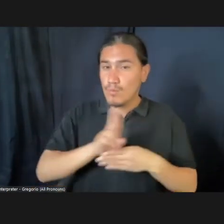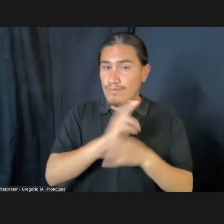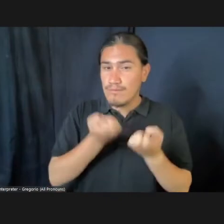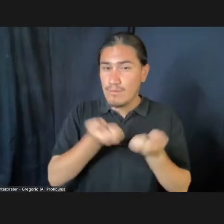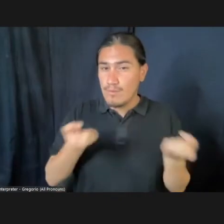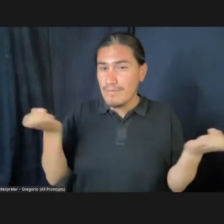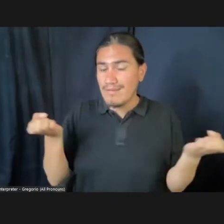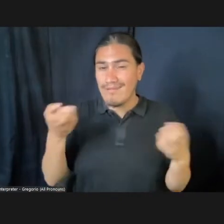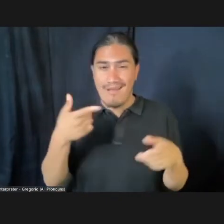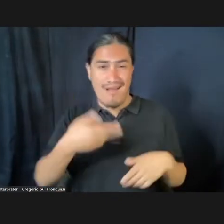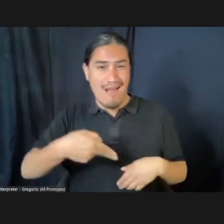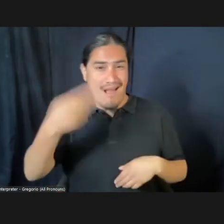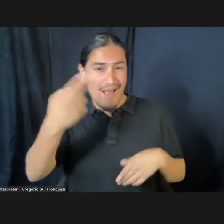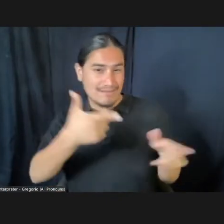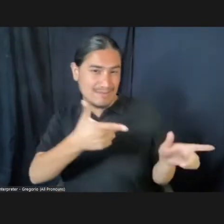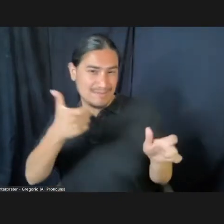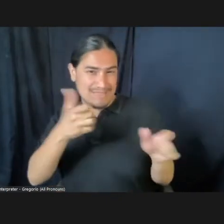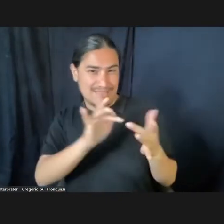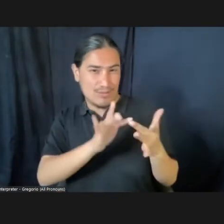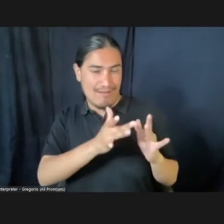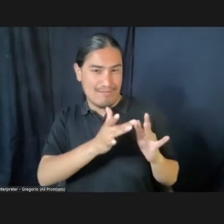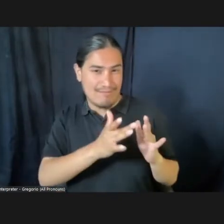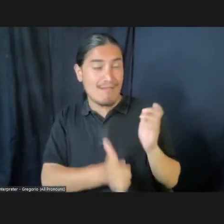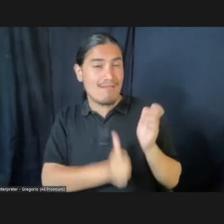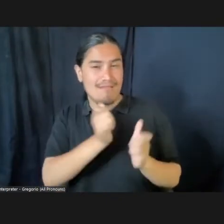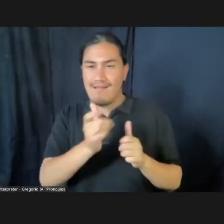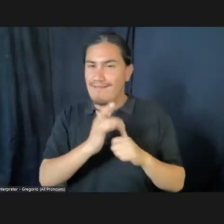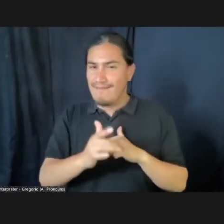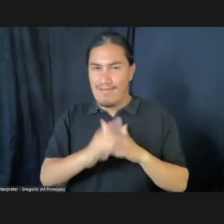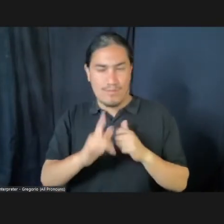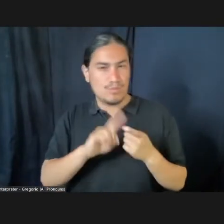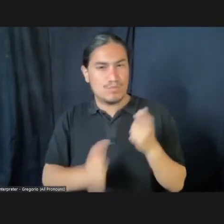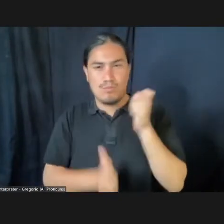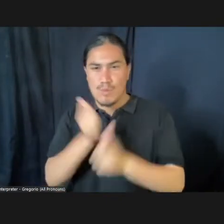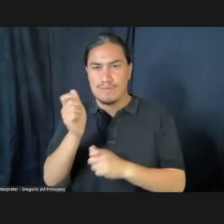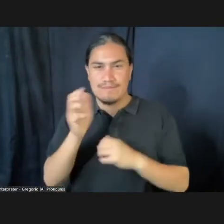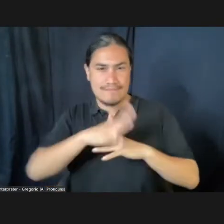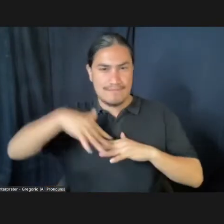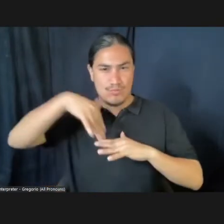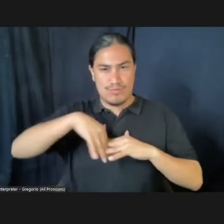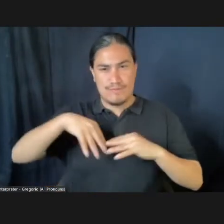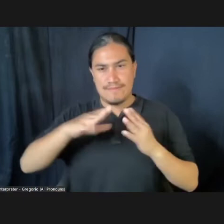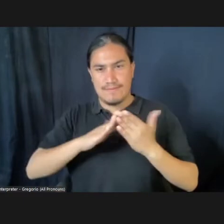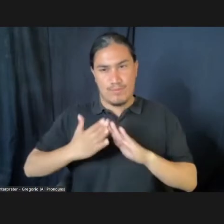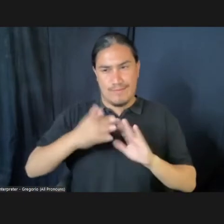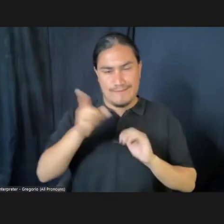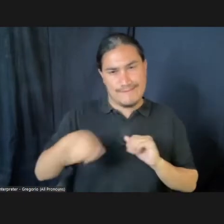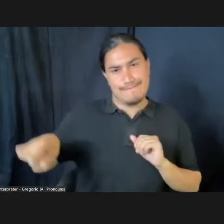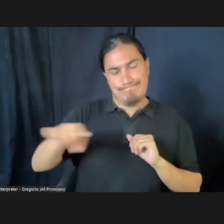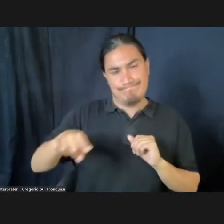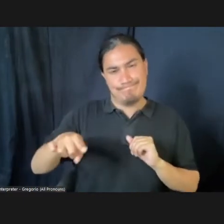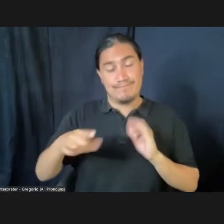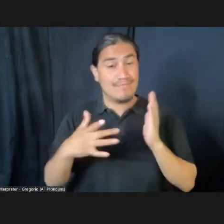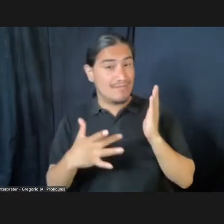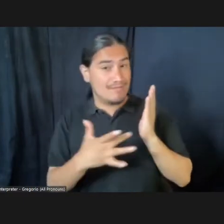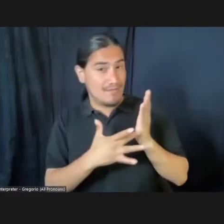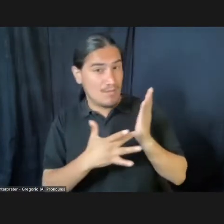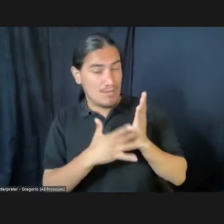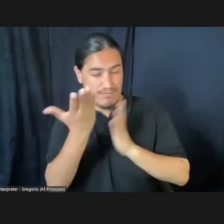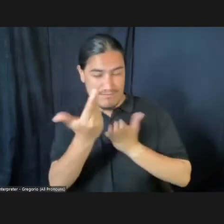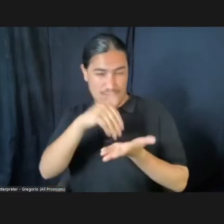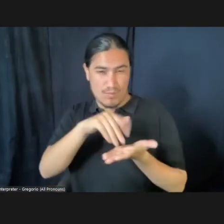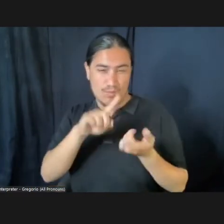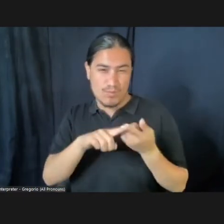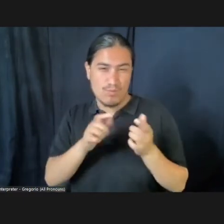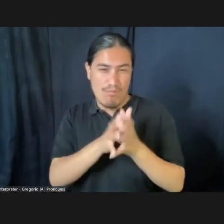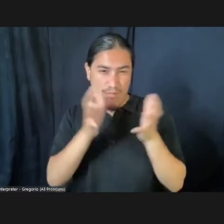and high-speed internet not available in many Indigenous communities. Even the technologies that are central to much of